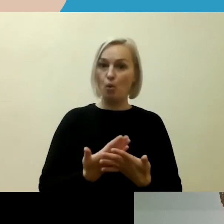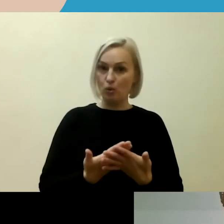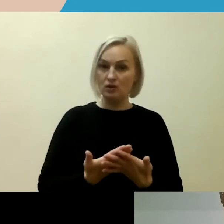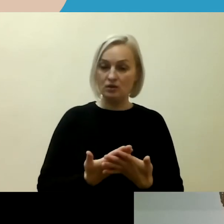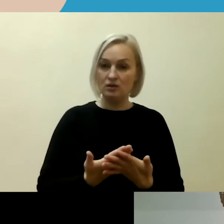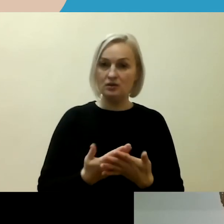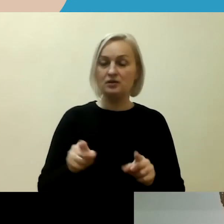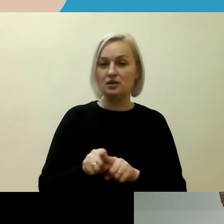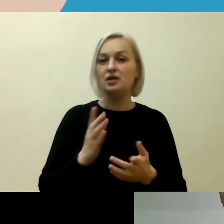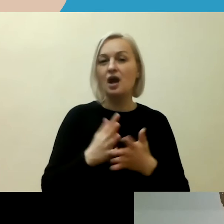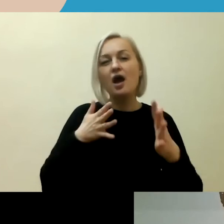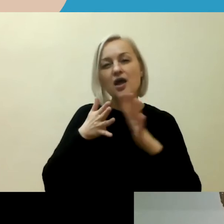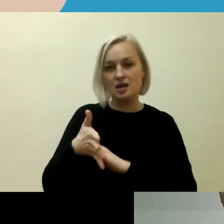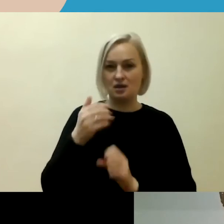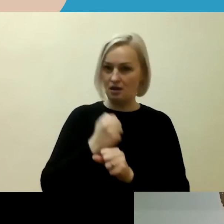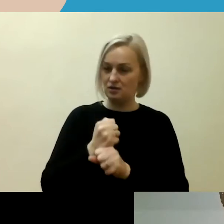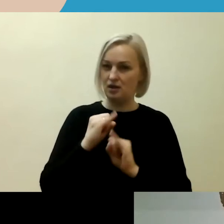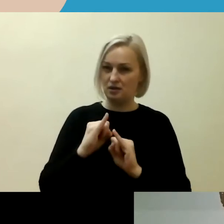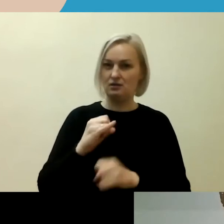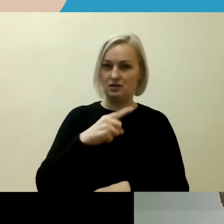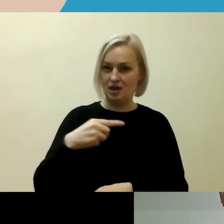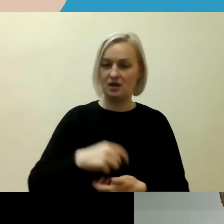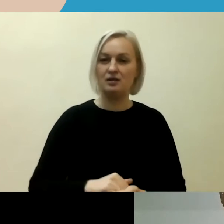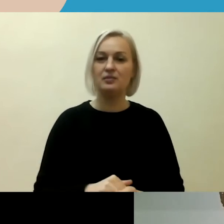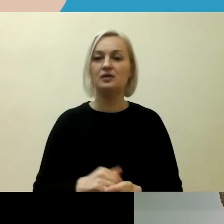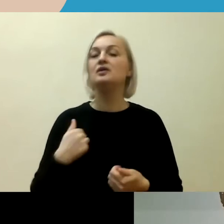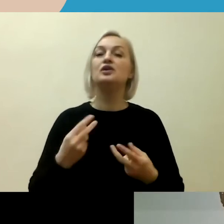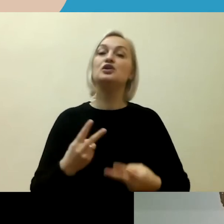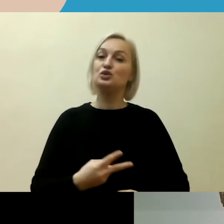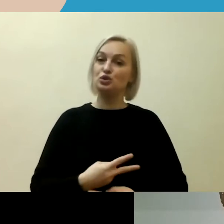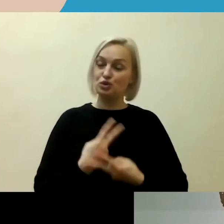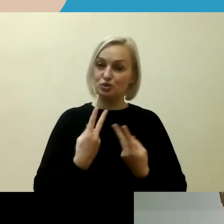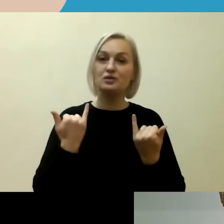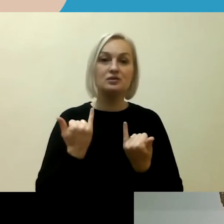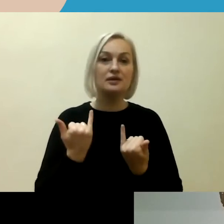in order to avoid insulting him.